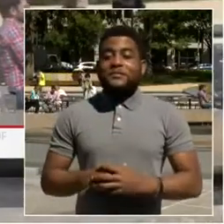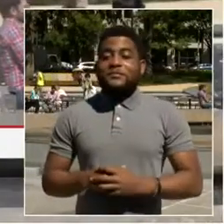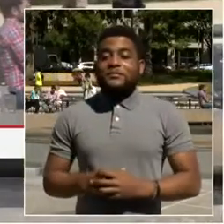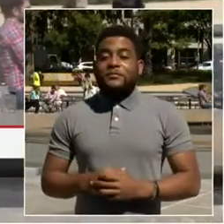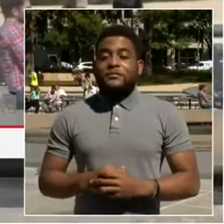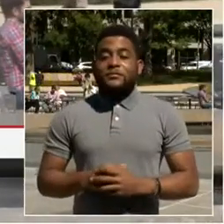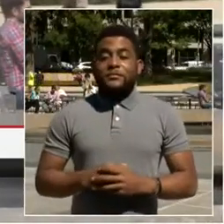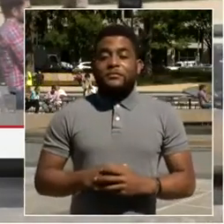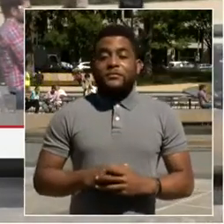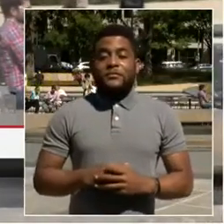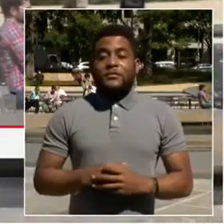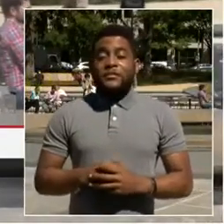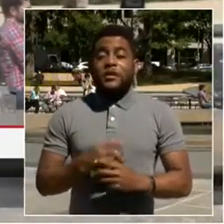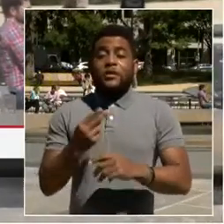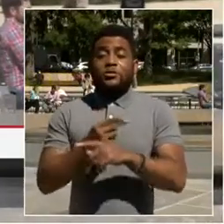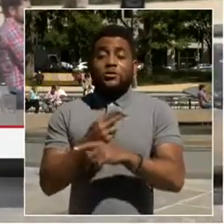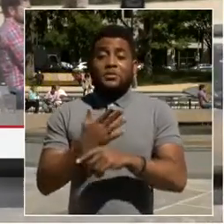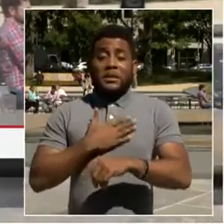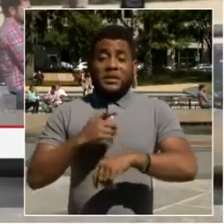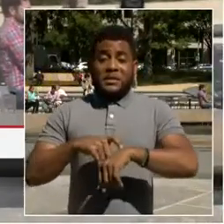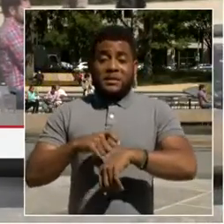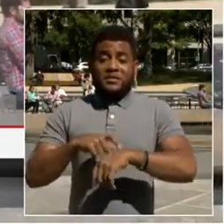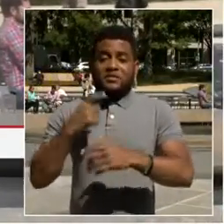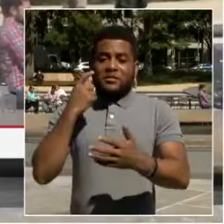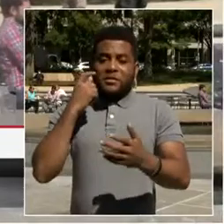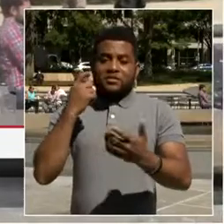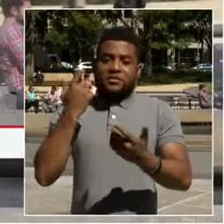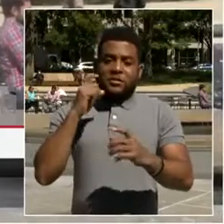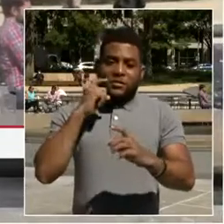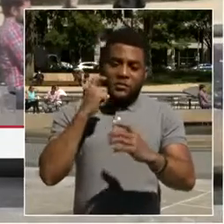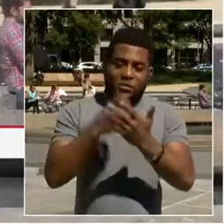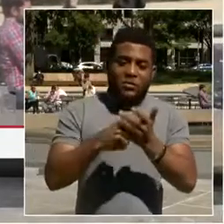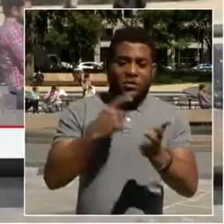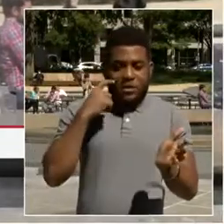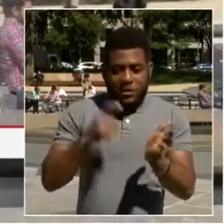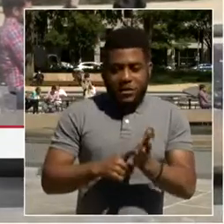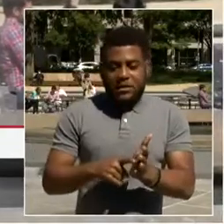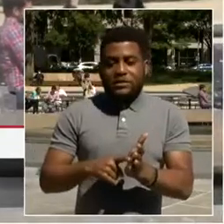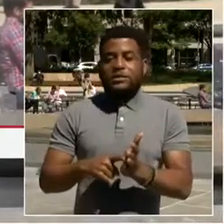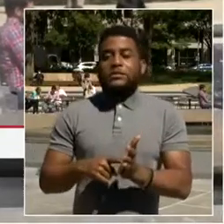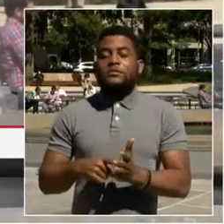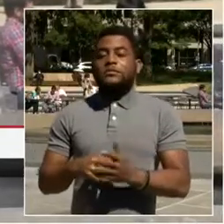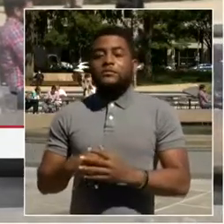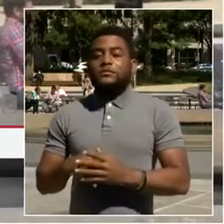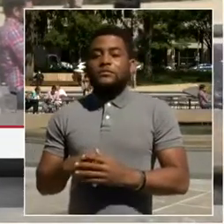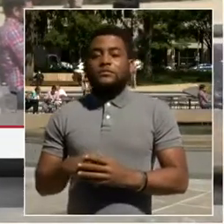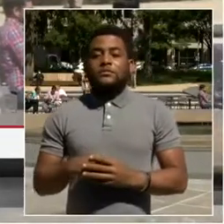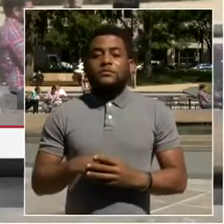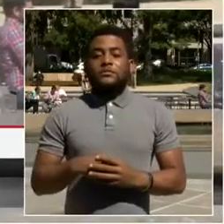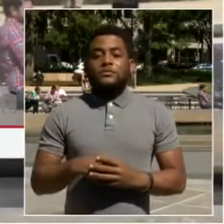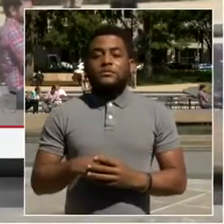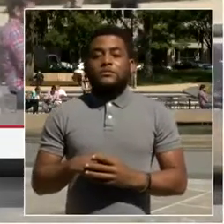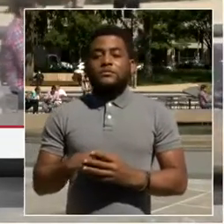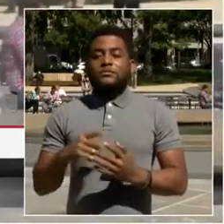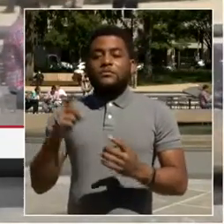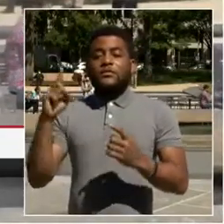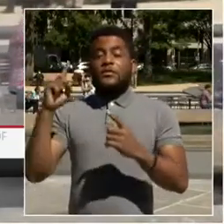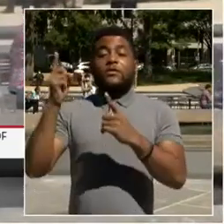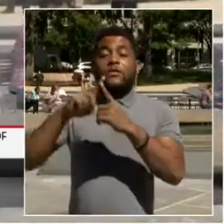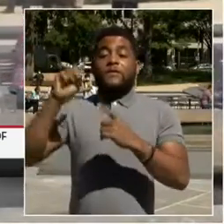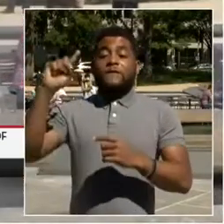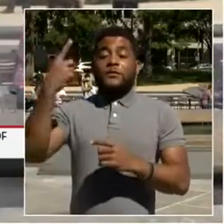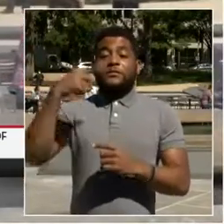time to make some acknowledgments, first and foremost to our mayor,